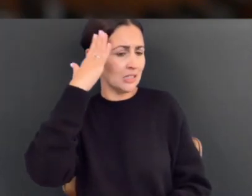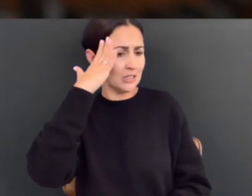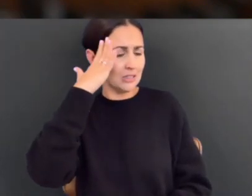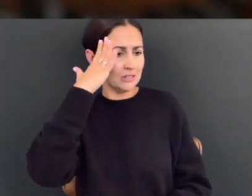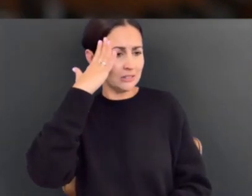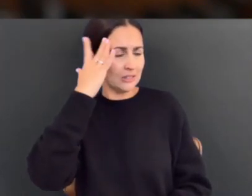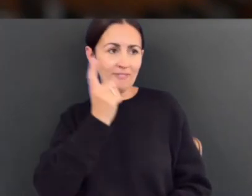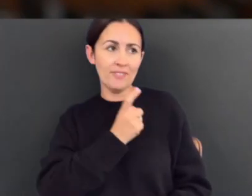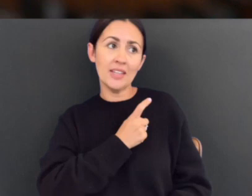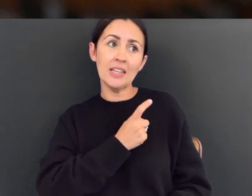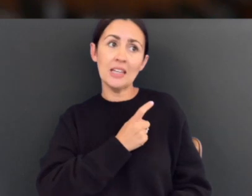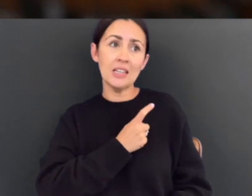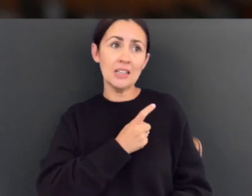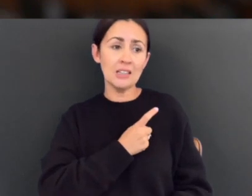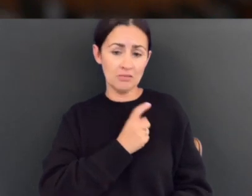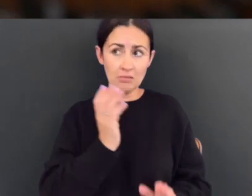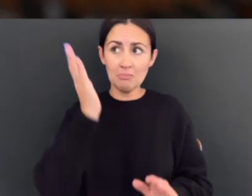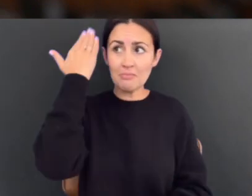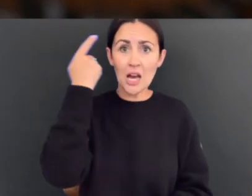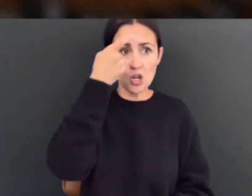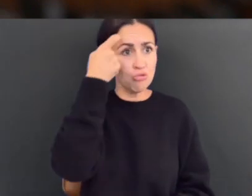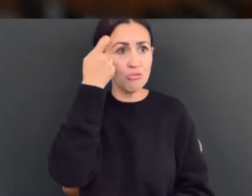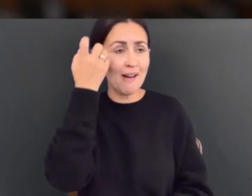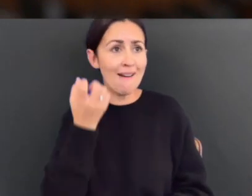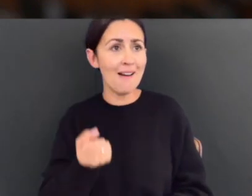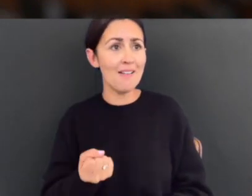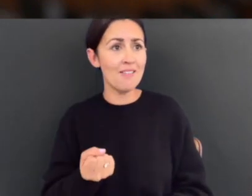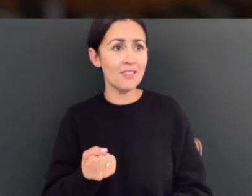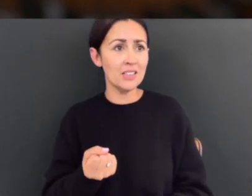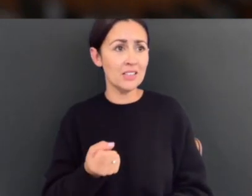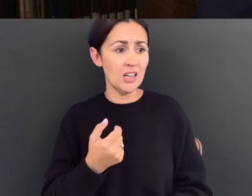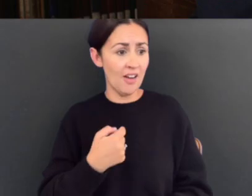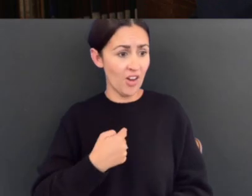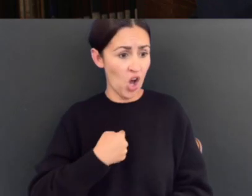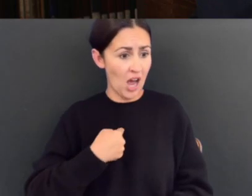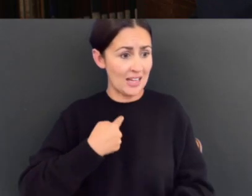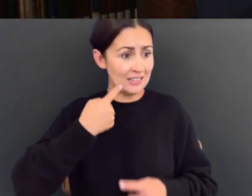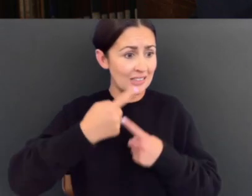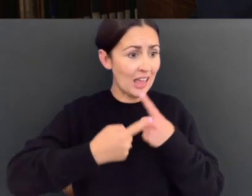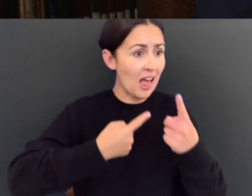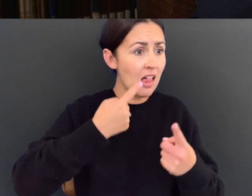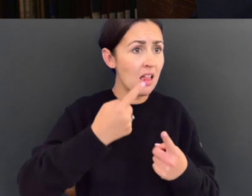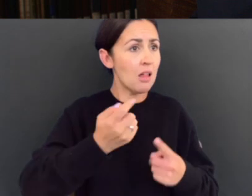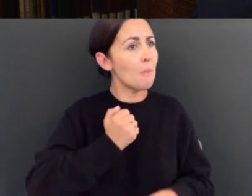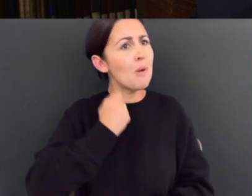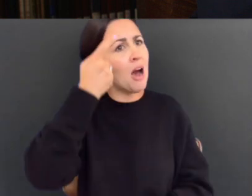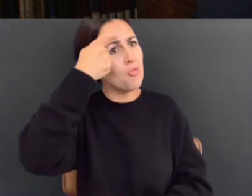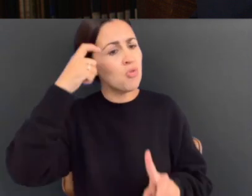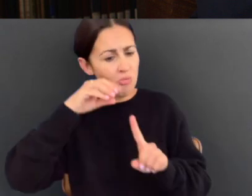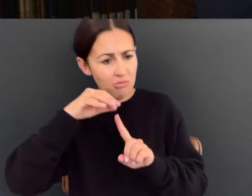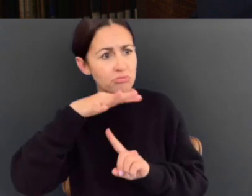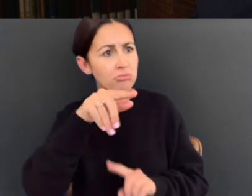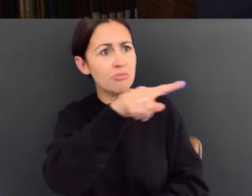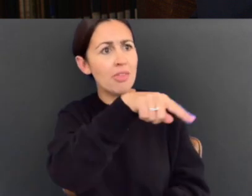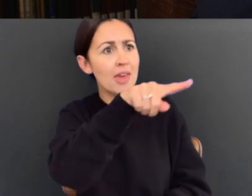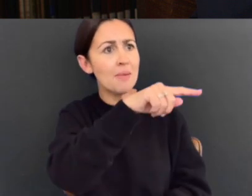old wounds, fearful of what the telling is doing to the teller, but also possessed by a sense